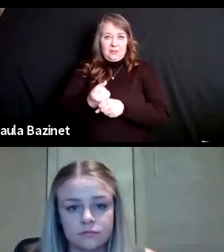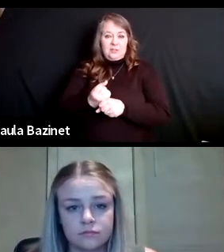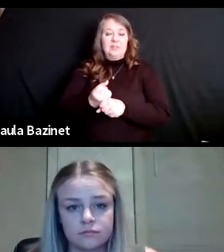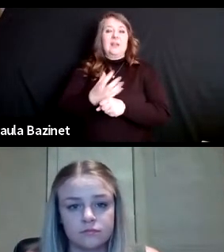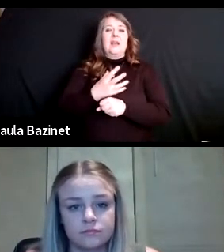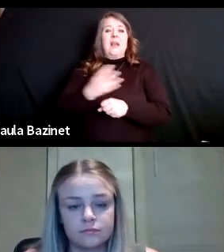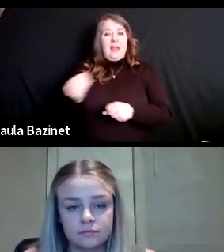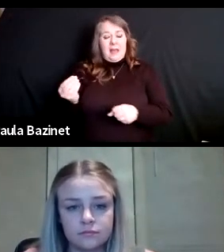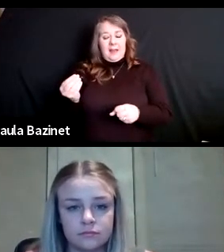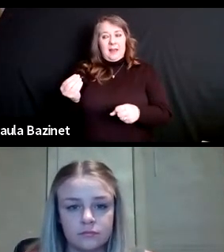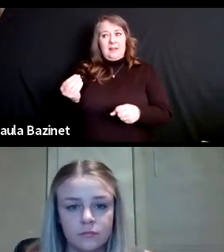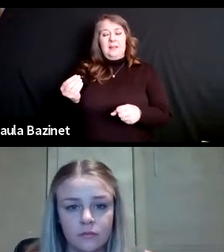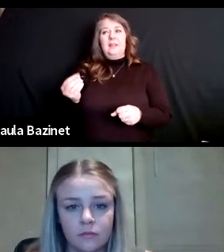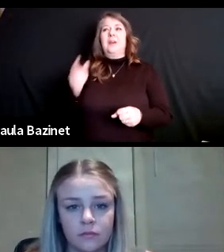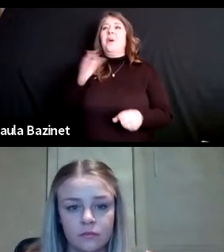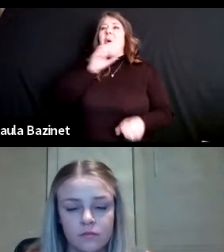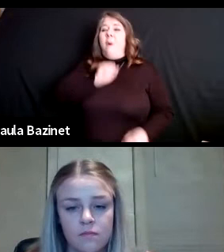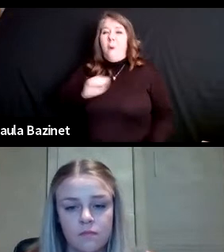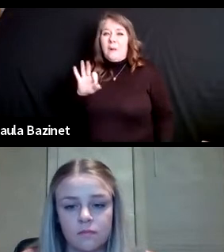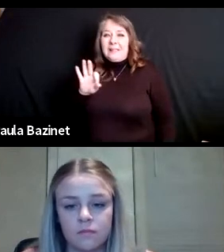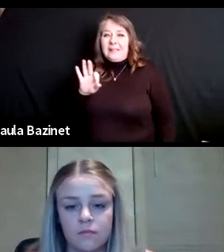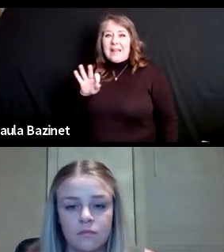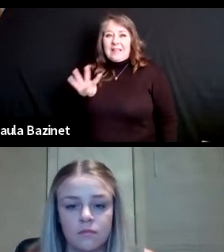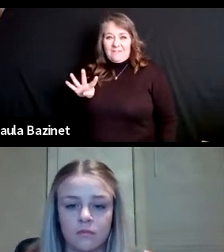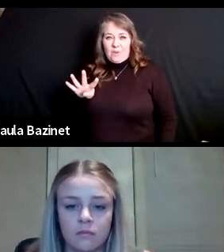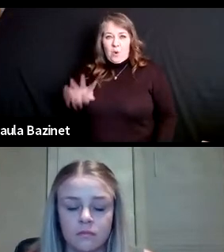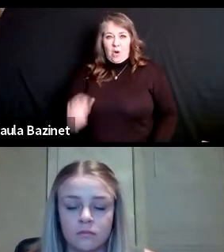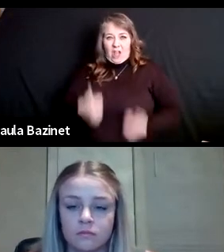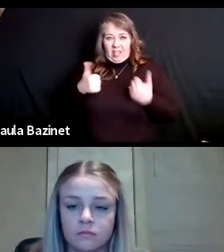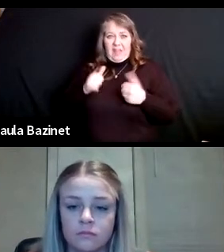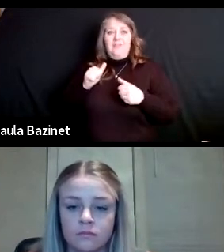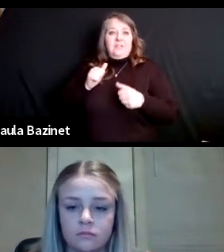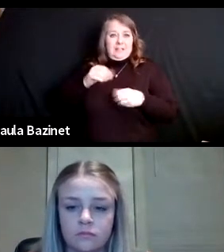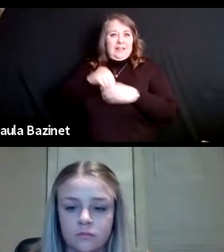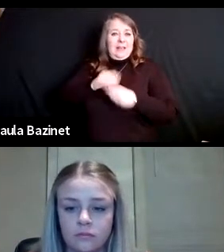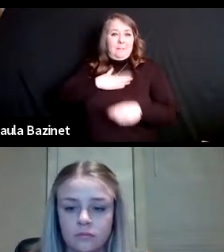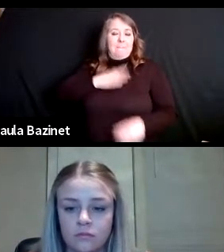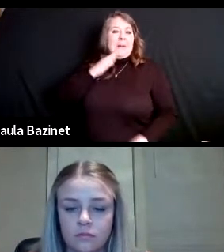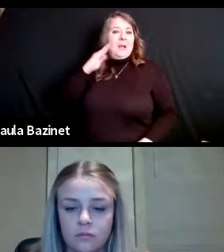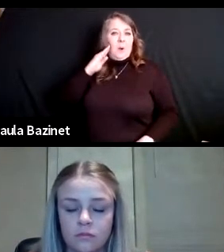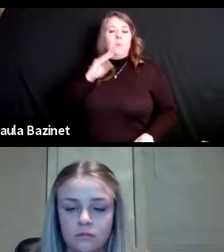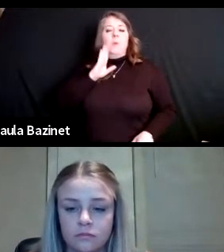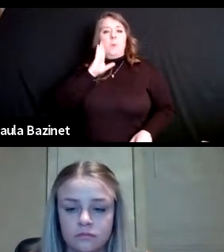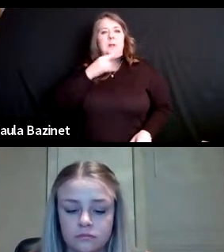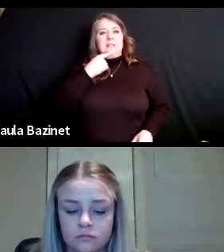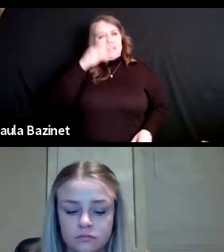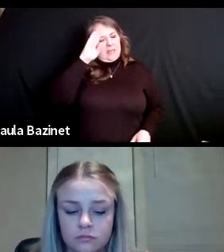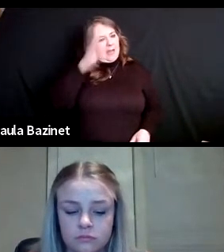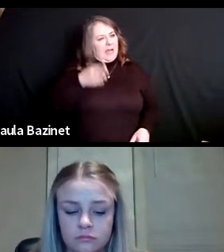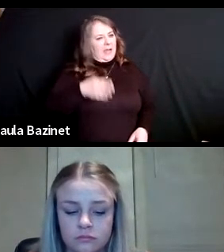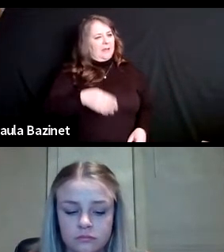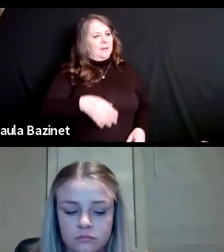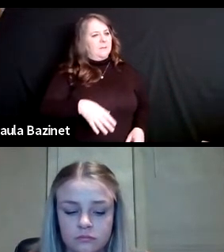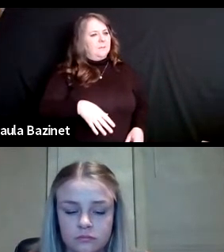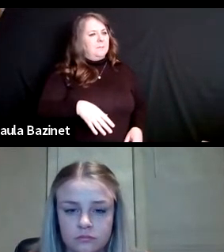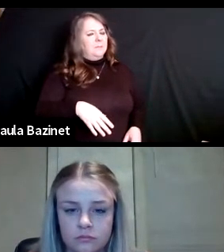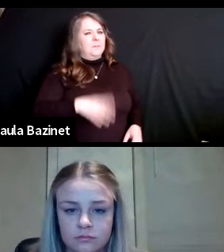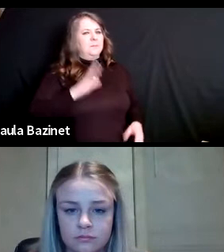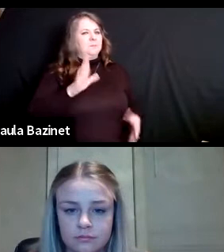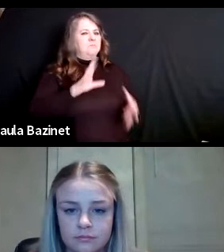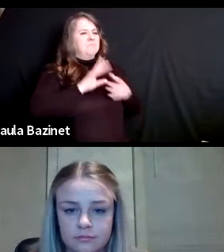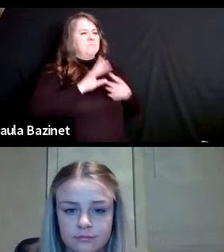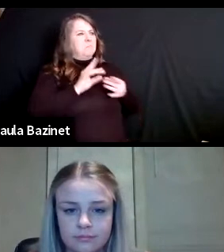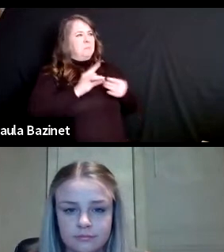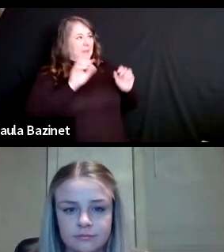And she's 94 now and lives in our home. She's gonna say hi. Don't cry, baby. Can you